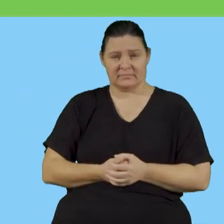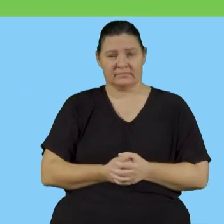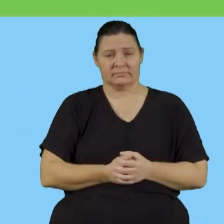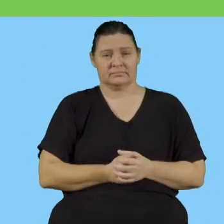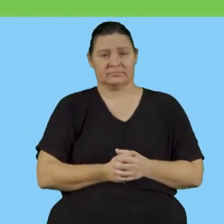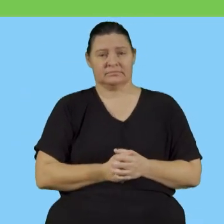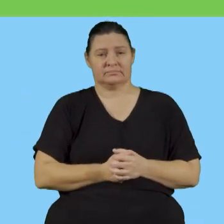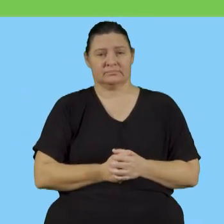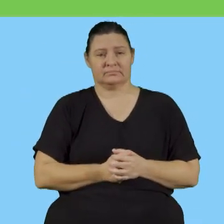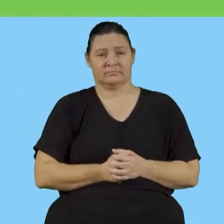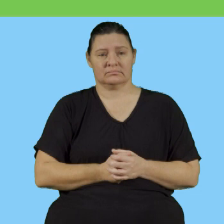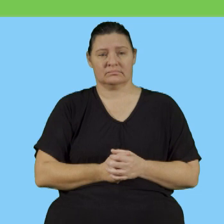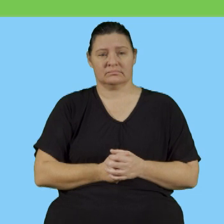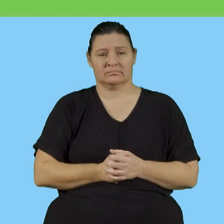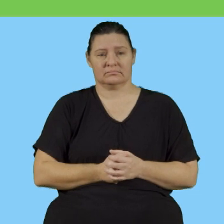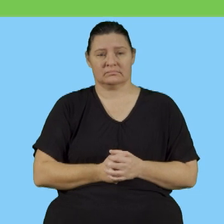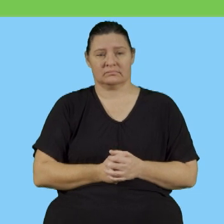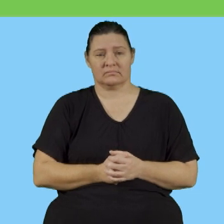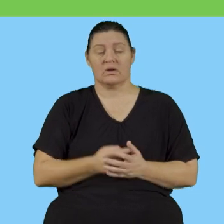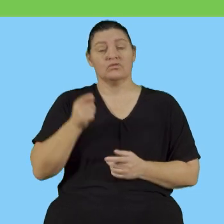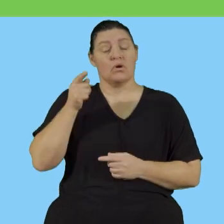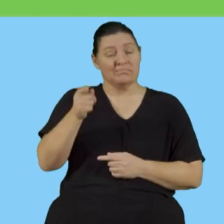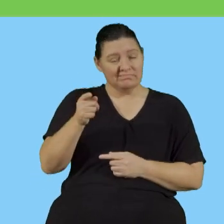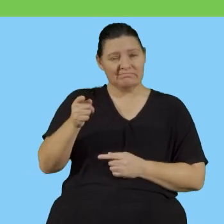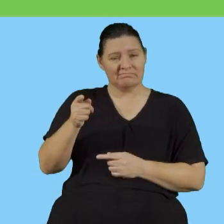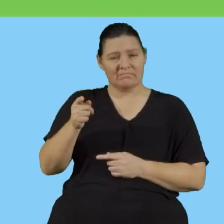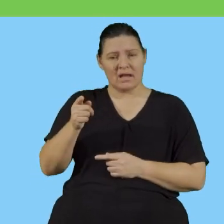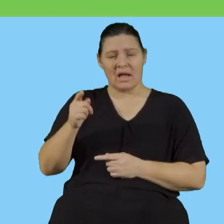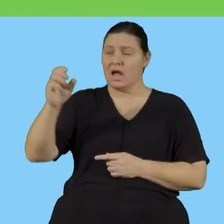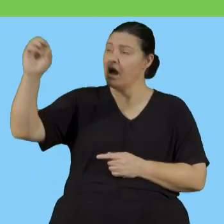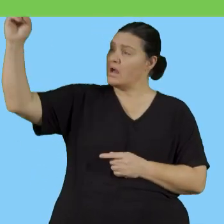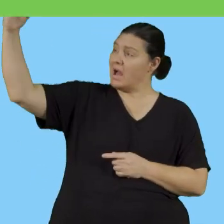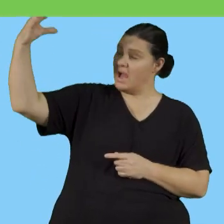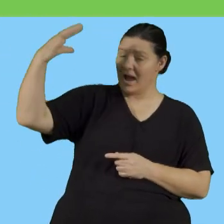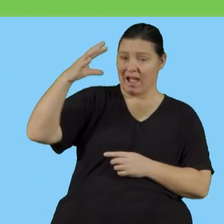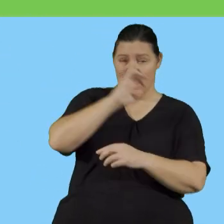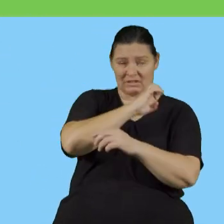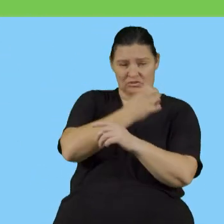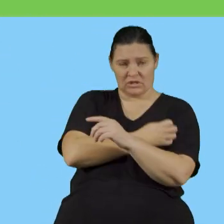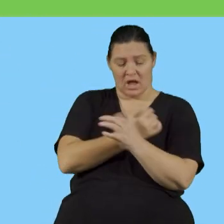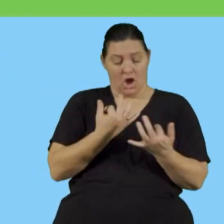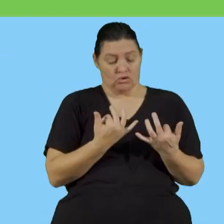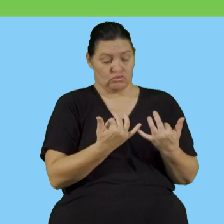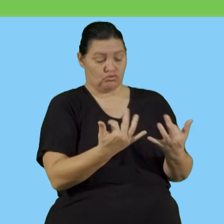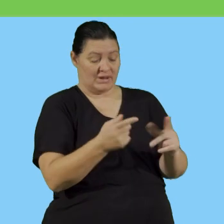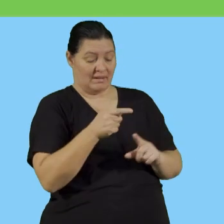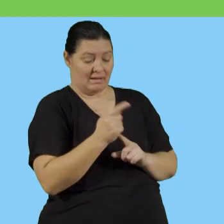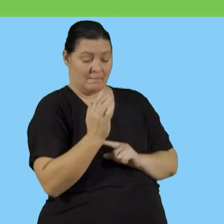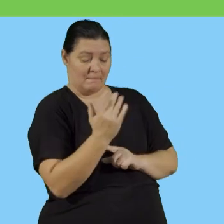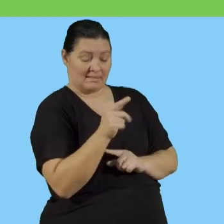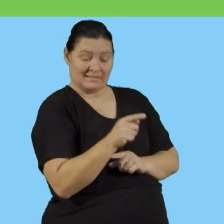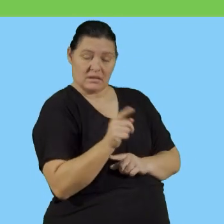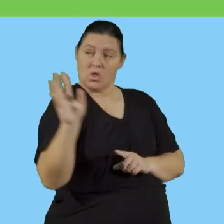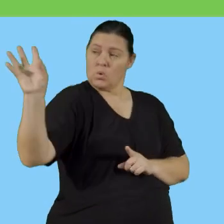Radiant energy. So this radiant energy is absorbed by the green parts of